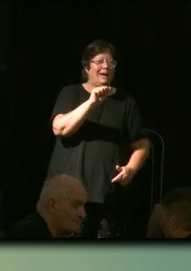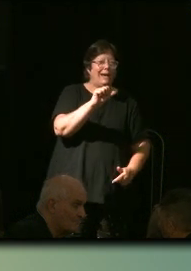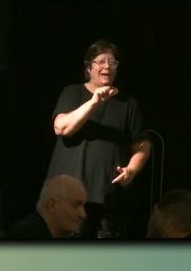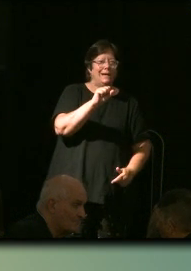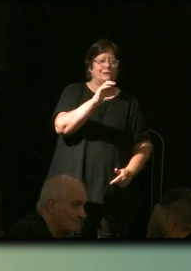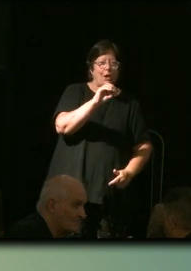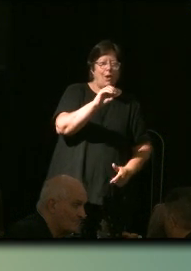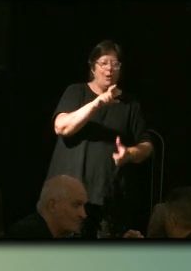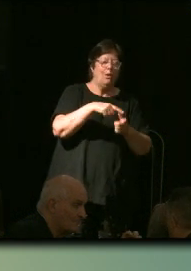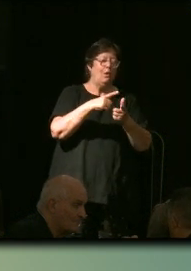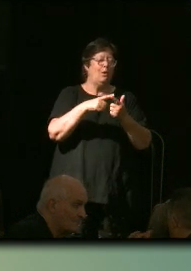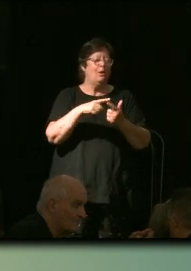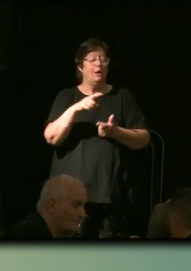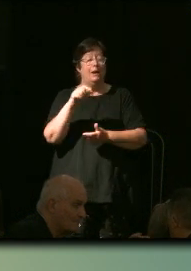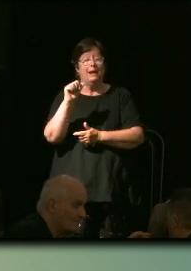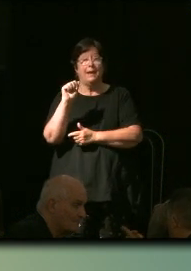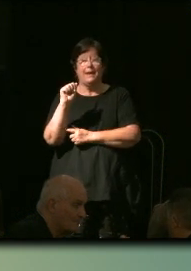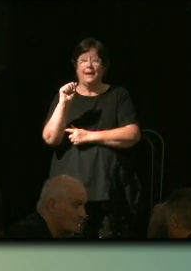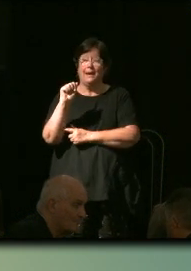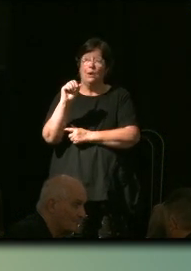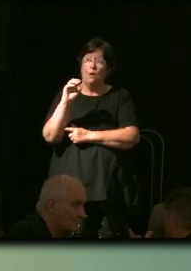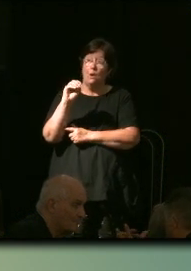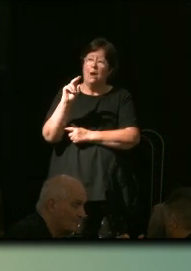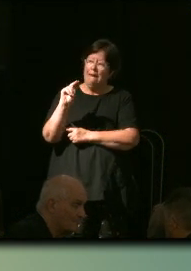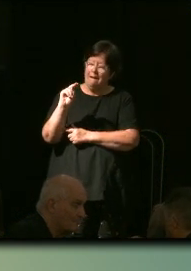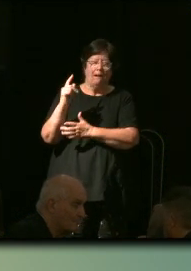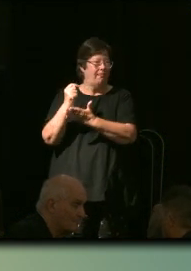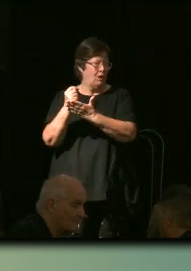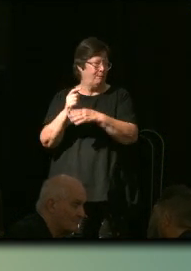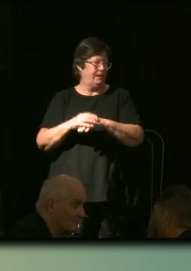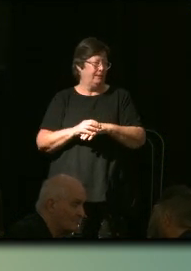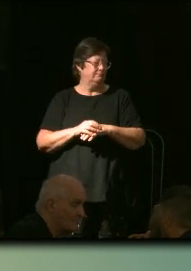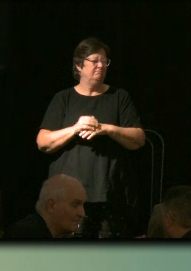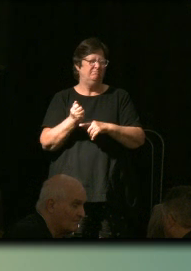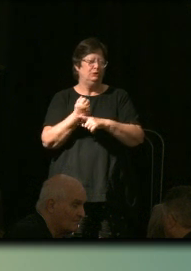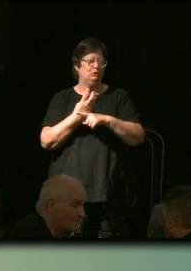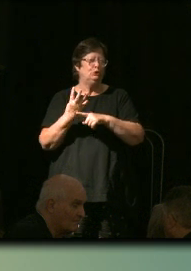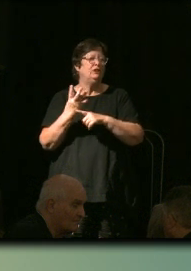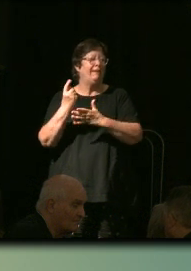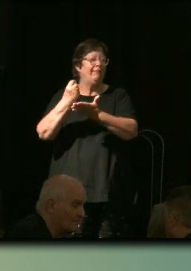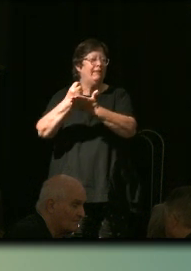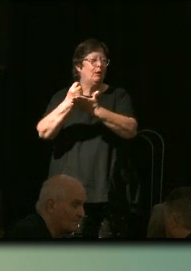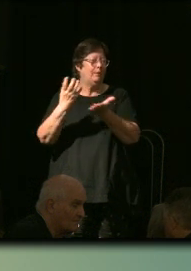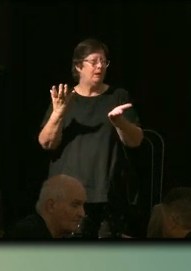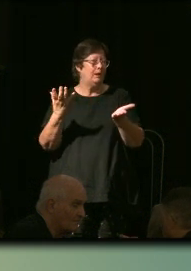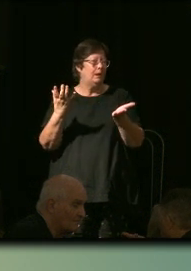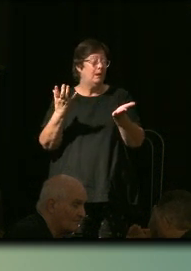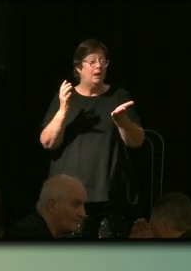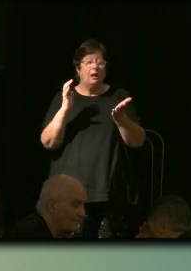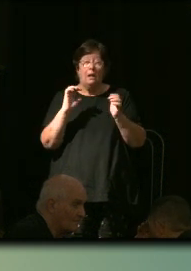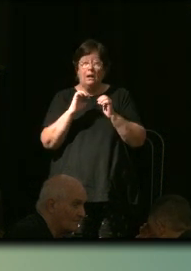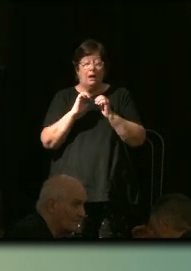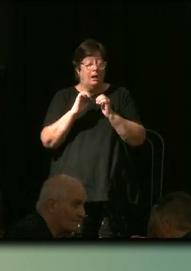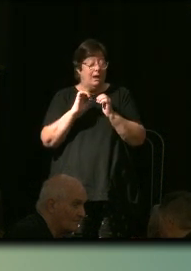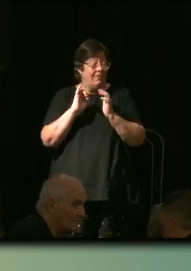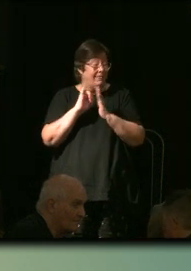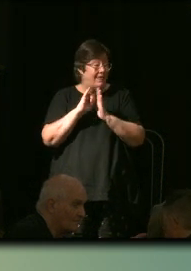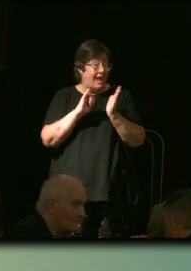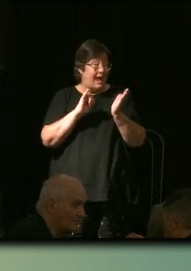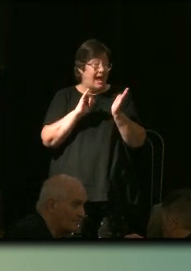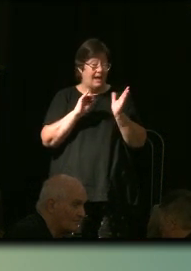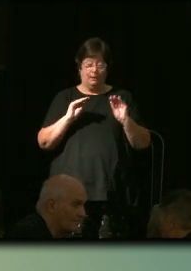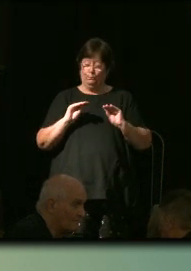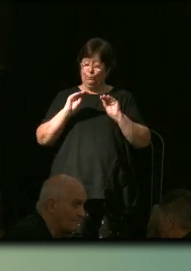or AON therapy. Gene therapy is a method that introduces